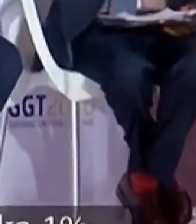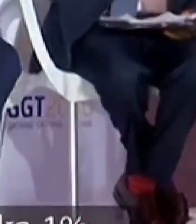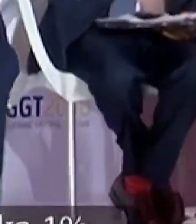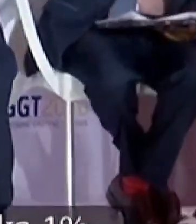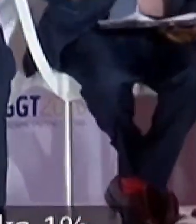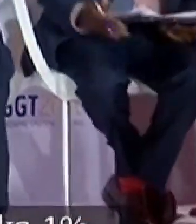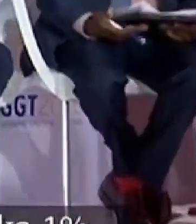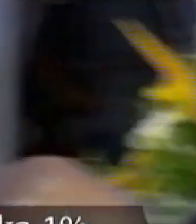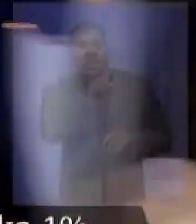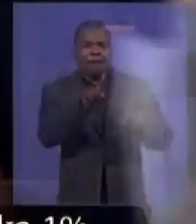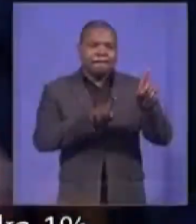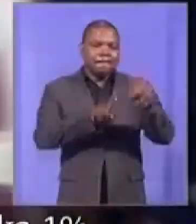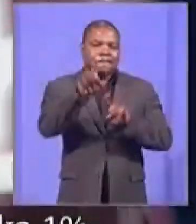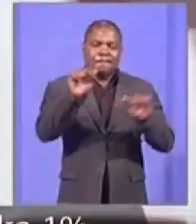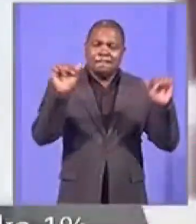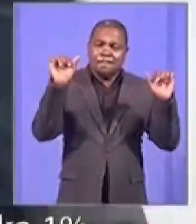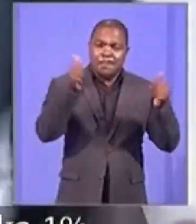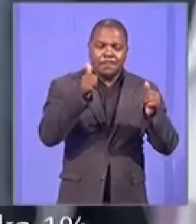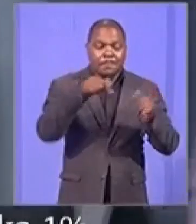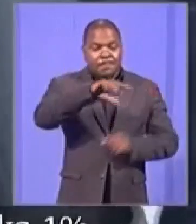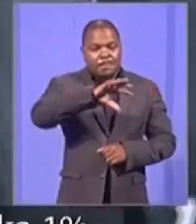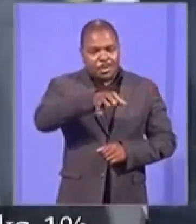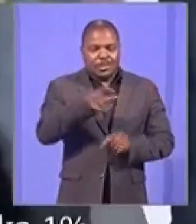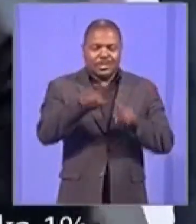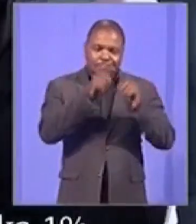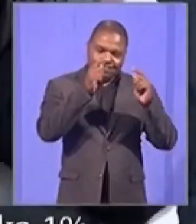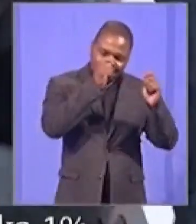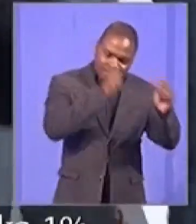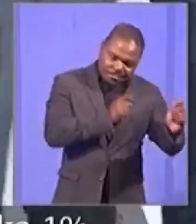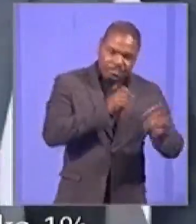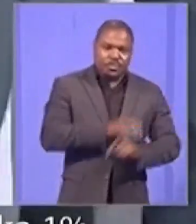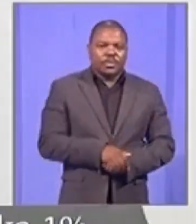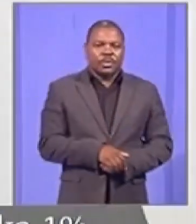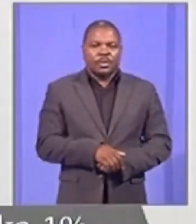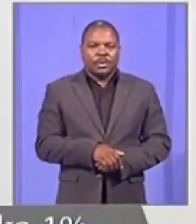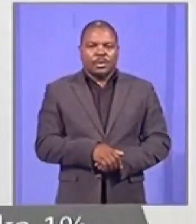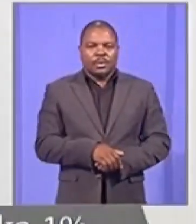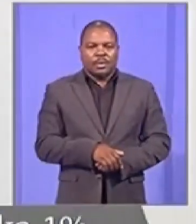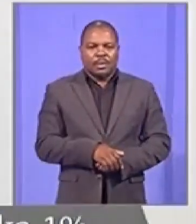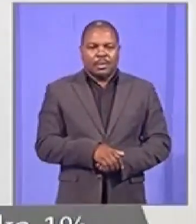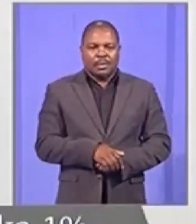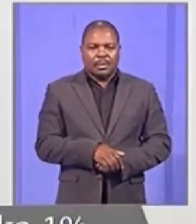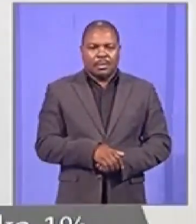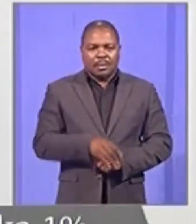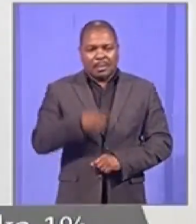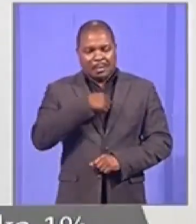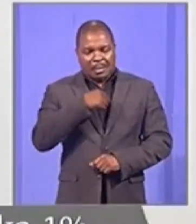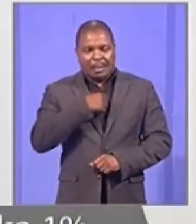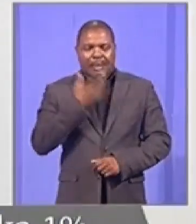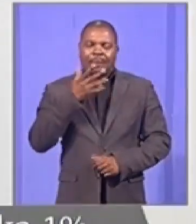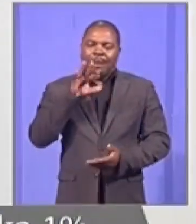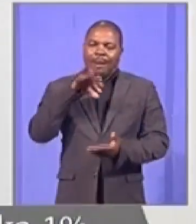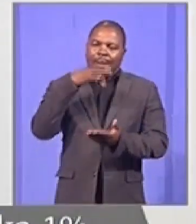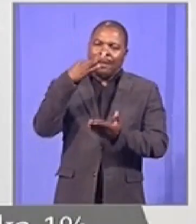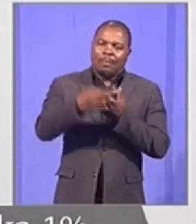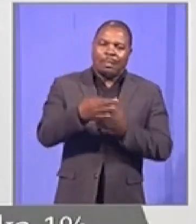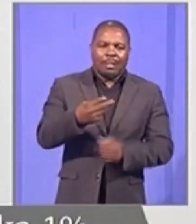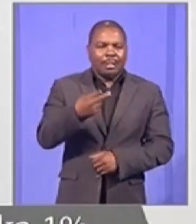barutwana ba ba dirileng sentle go gaisa mo profenseng. I'm happy, but I'm also sad that I couldn't apply in